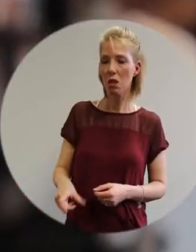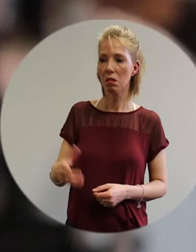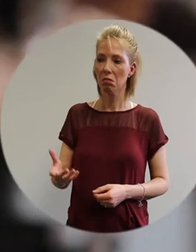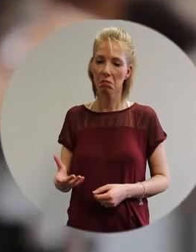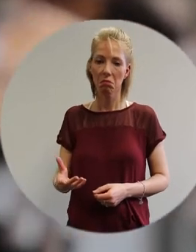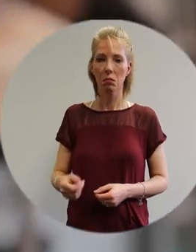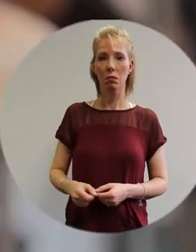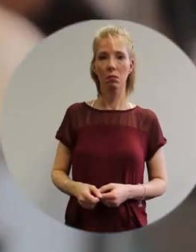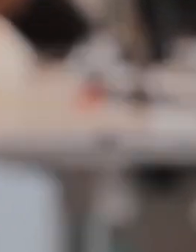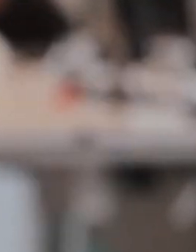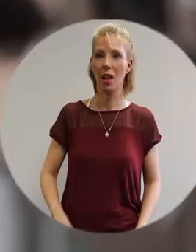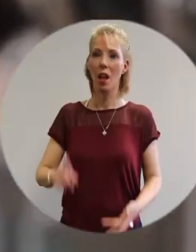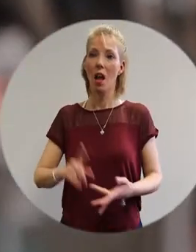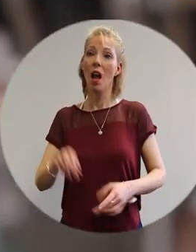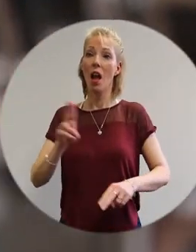library.